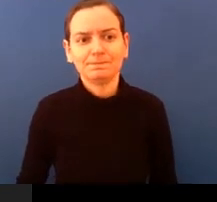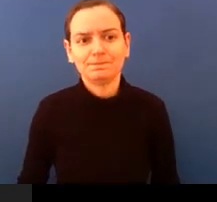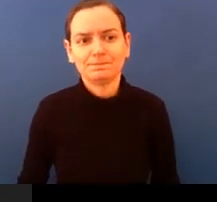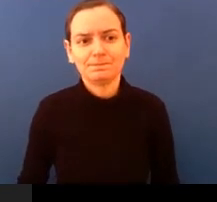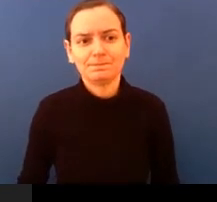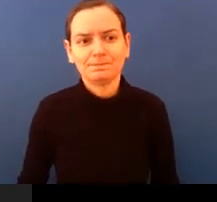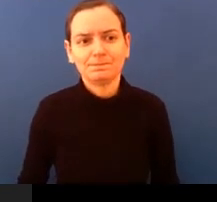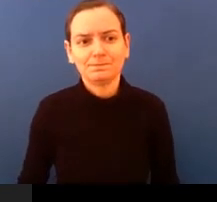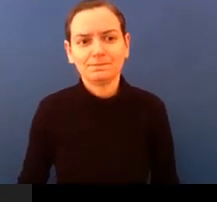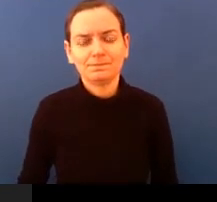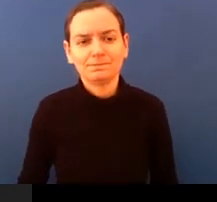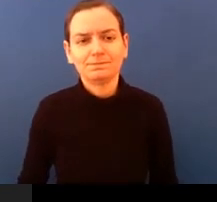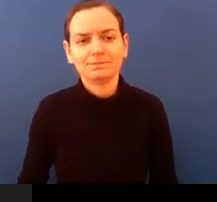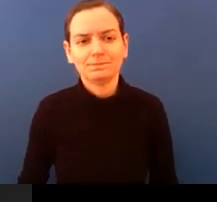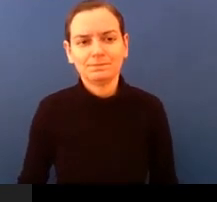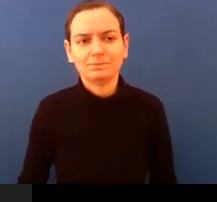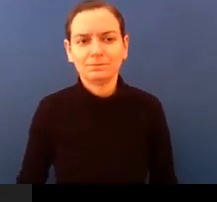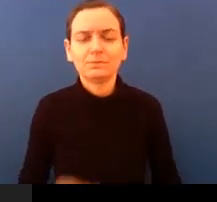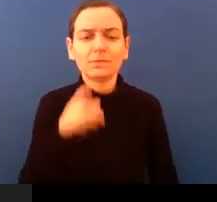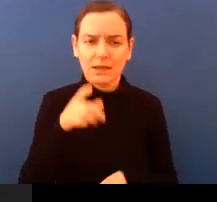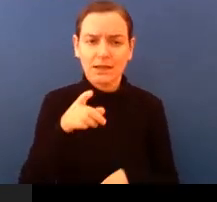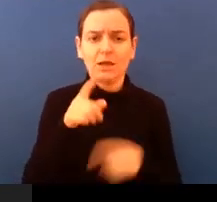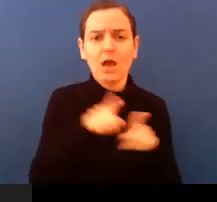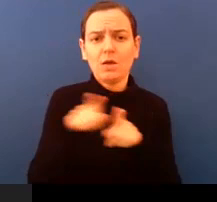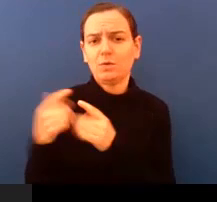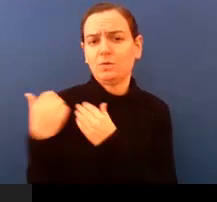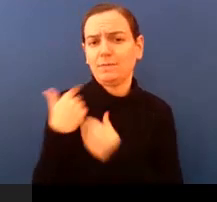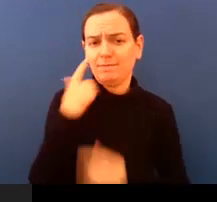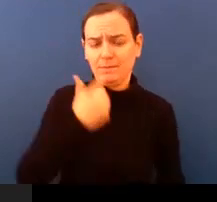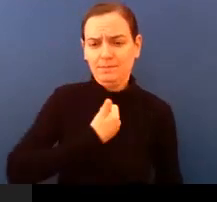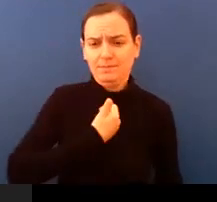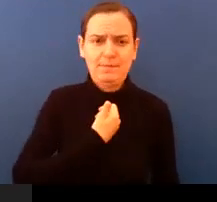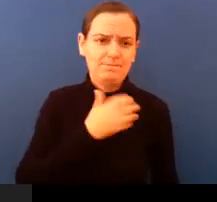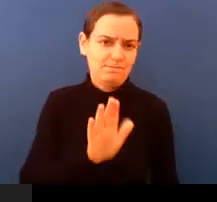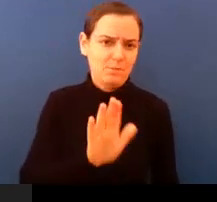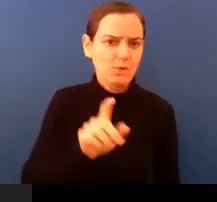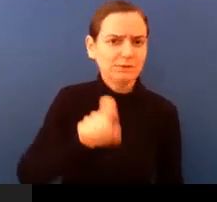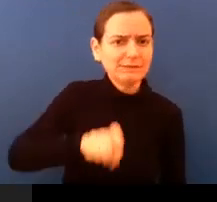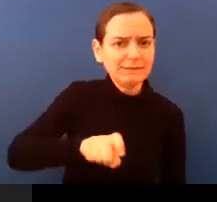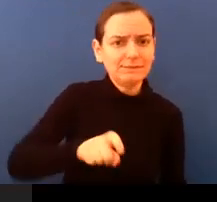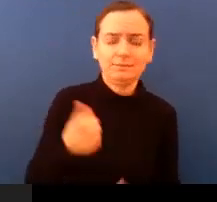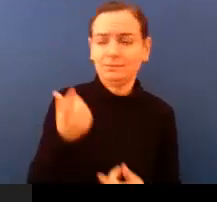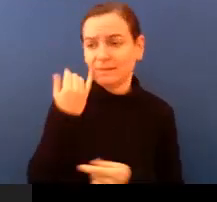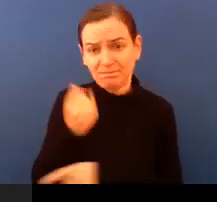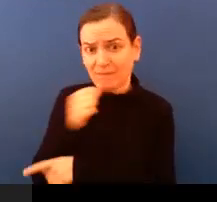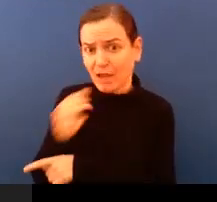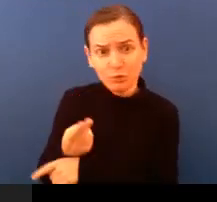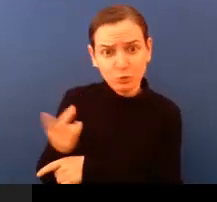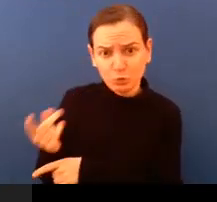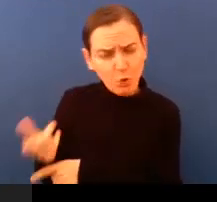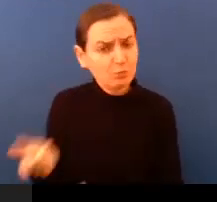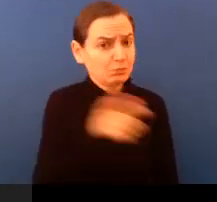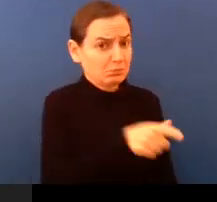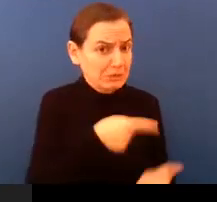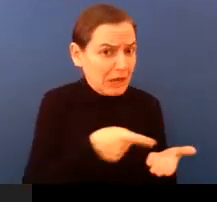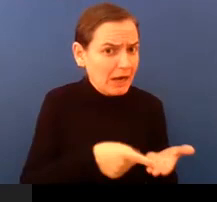You want to use and maintain your alternative mobility tools and strategies, such as your long cane,